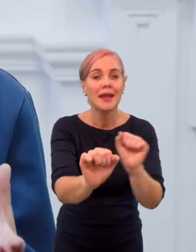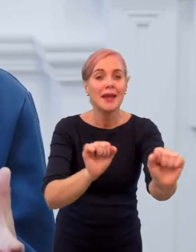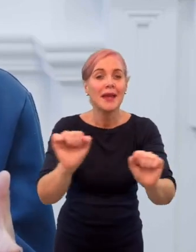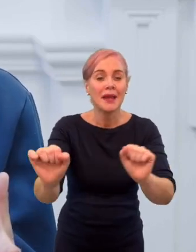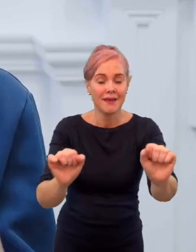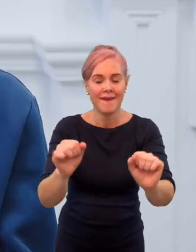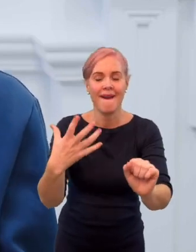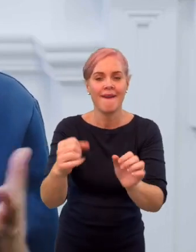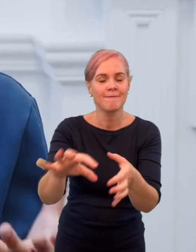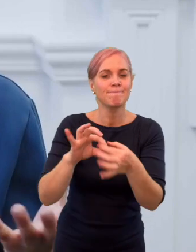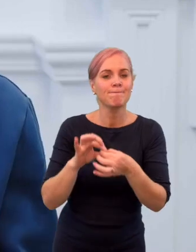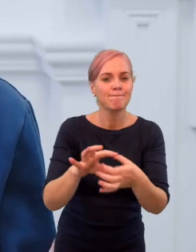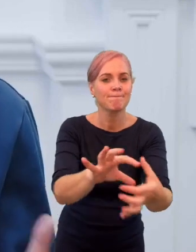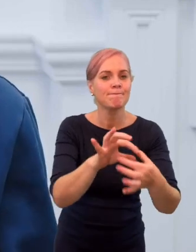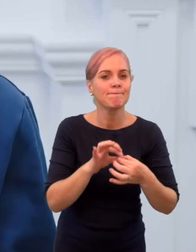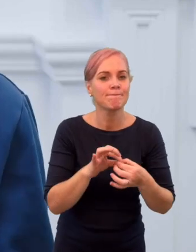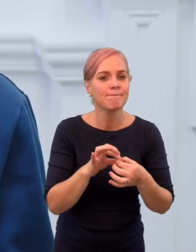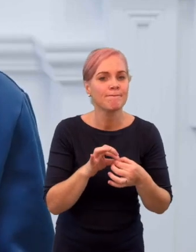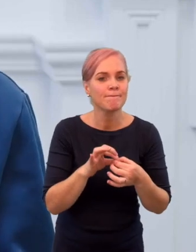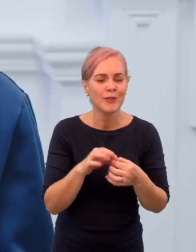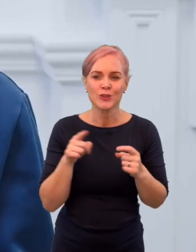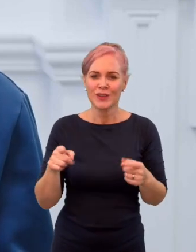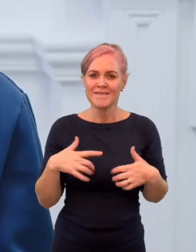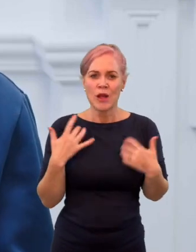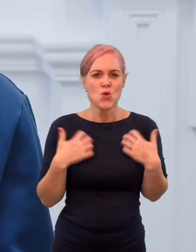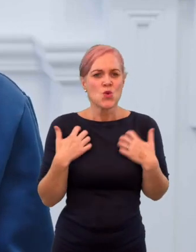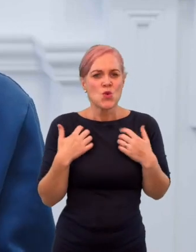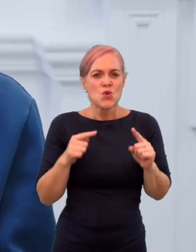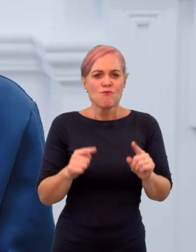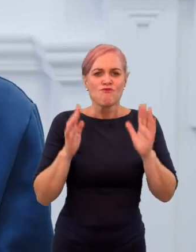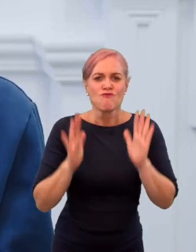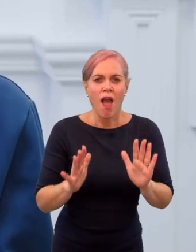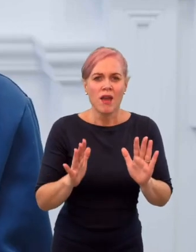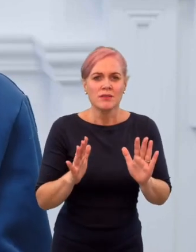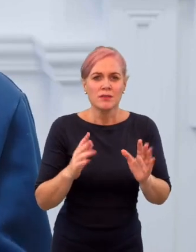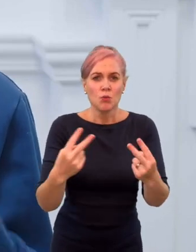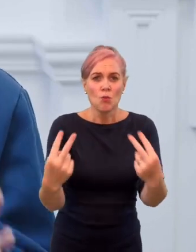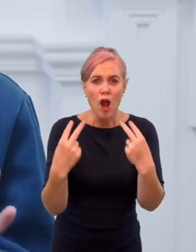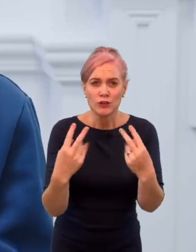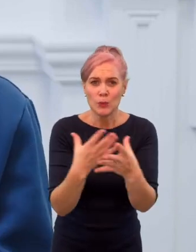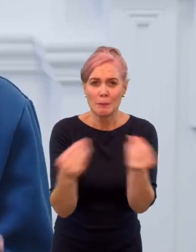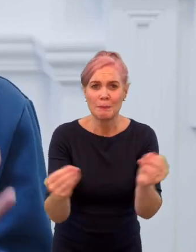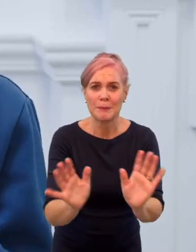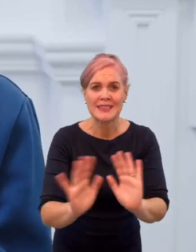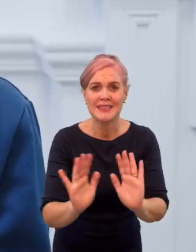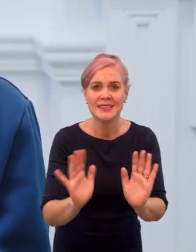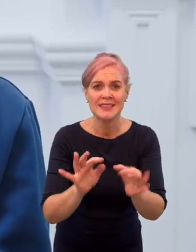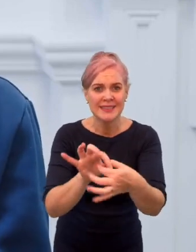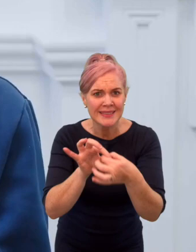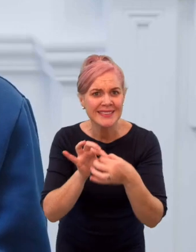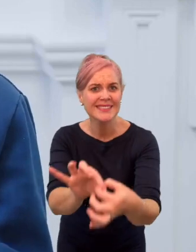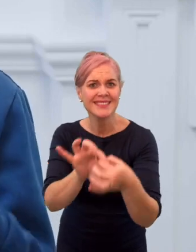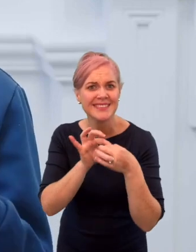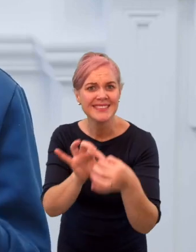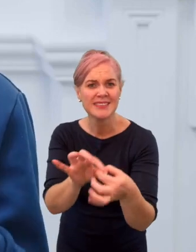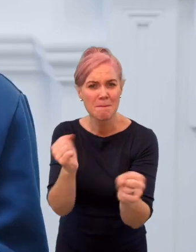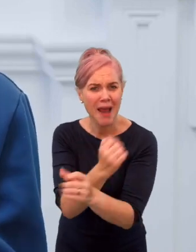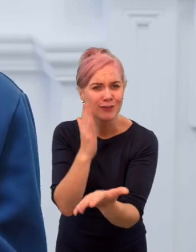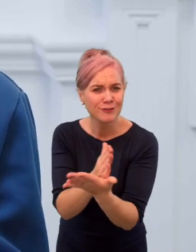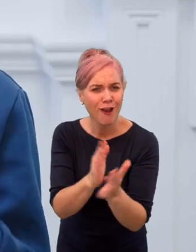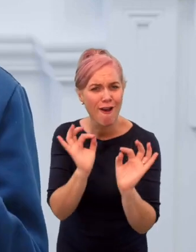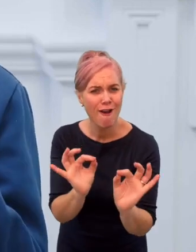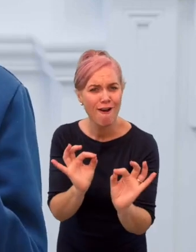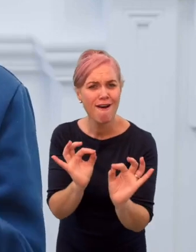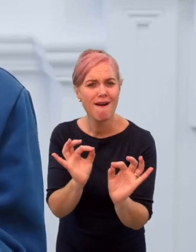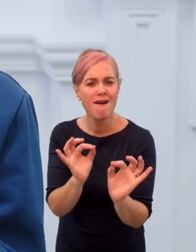has something that they can relate to in this story, and I think that she gets off on that, and she's like, right, watch this, you don't want to miss it. And she makes